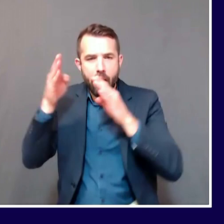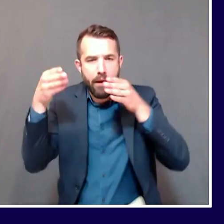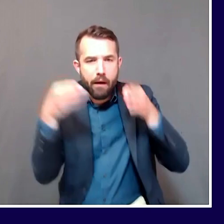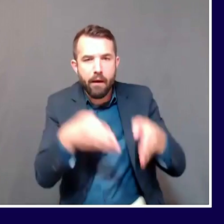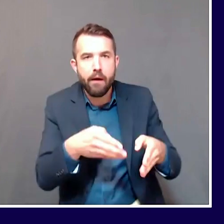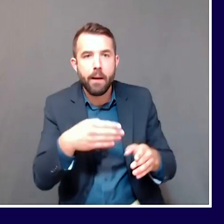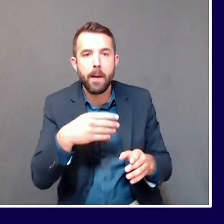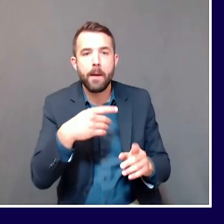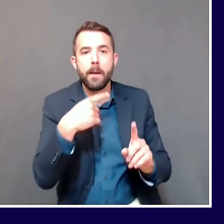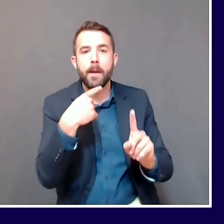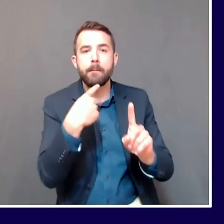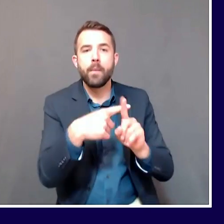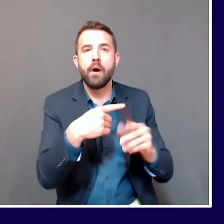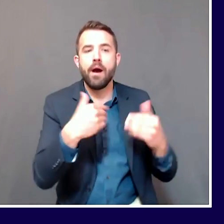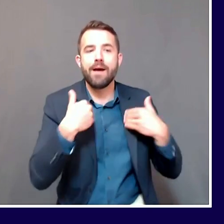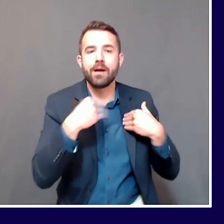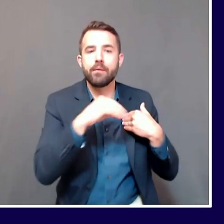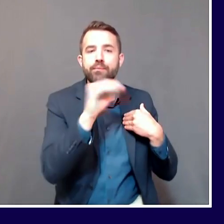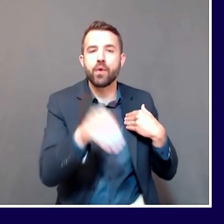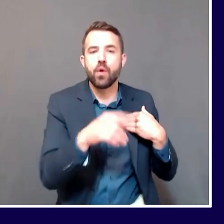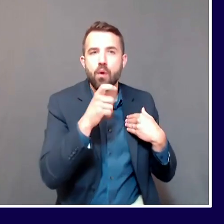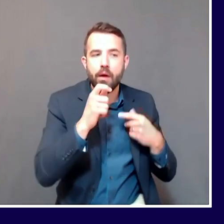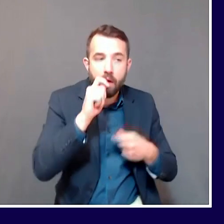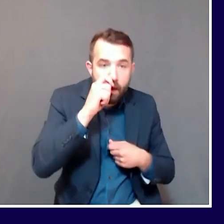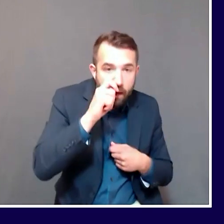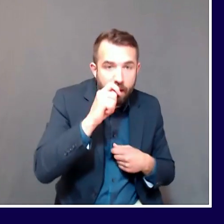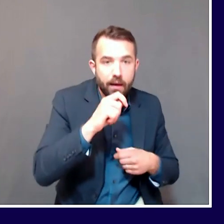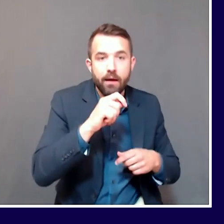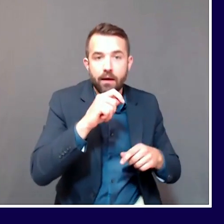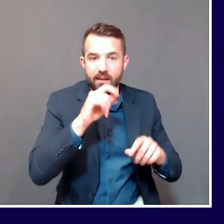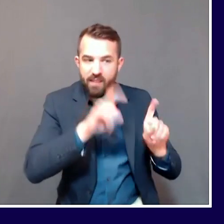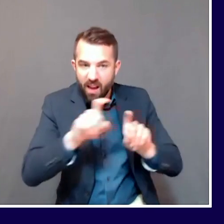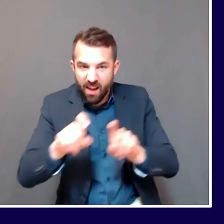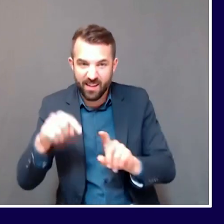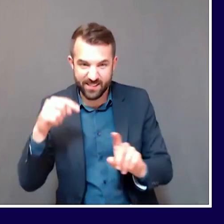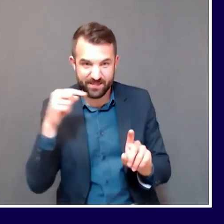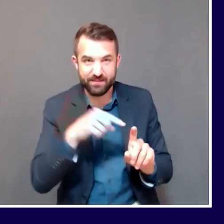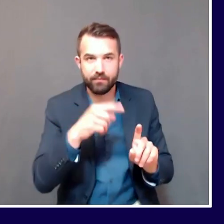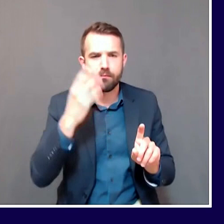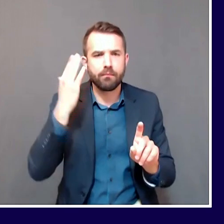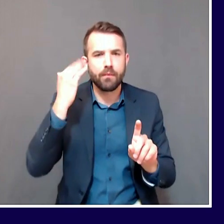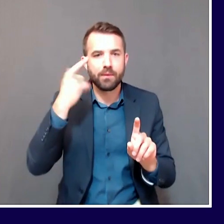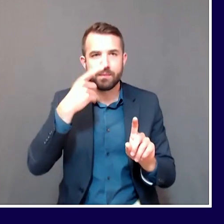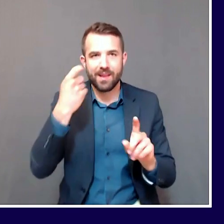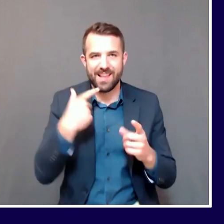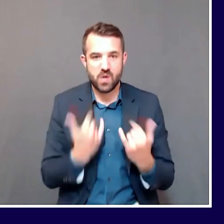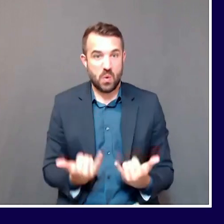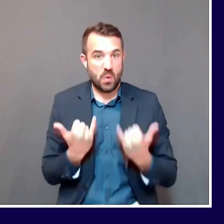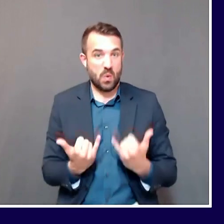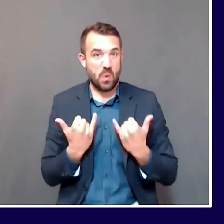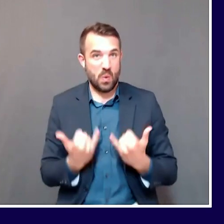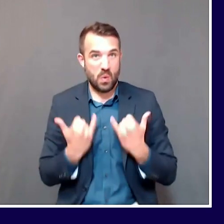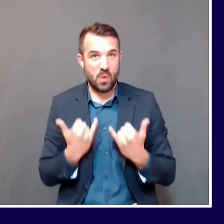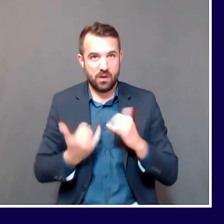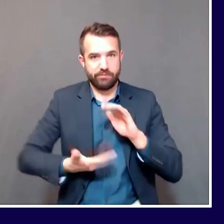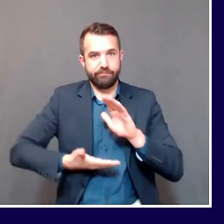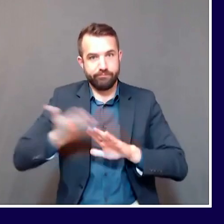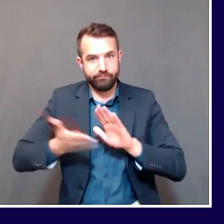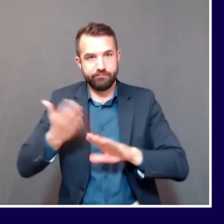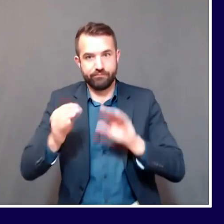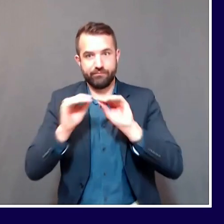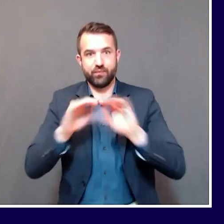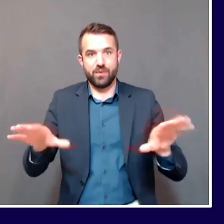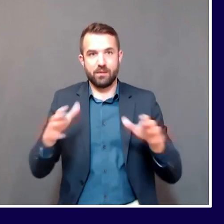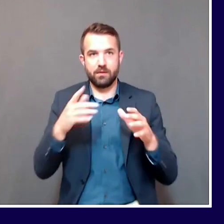PCR tests. That's because when we're in the midst of an active outbreak, it's that PCR number that gives us the